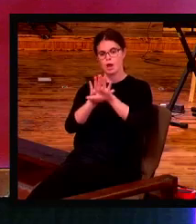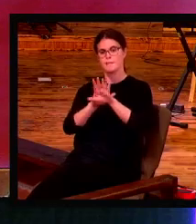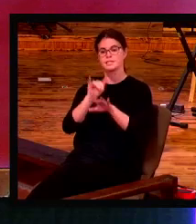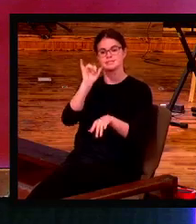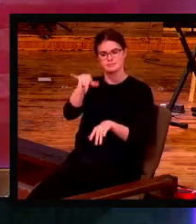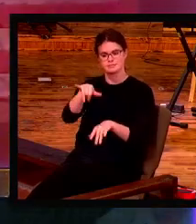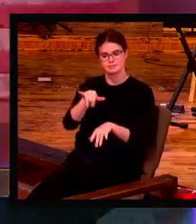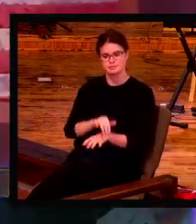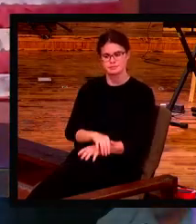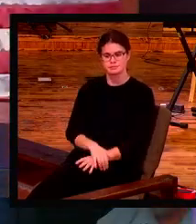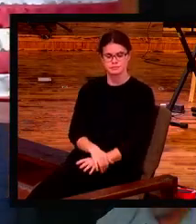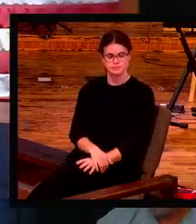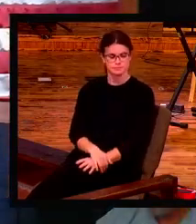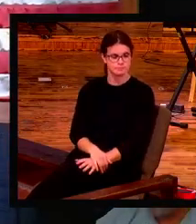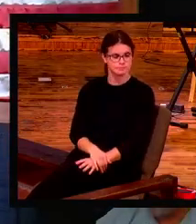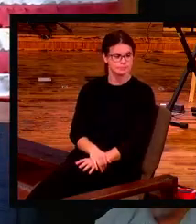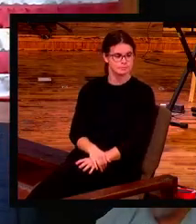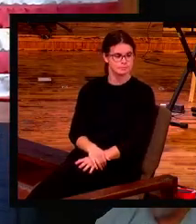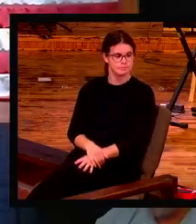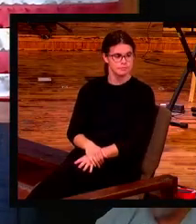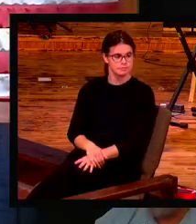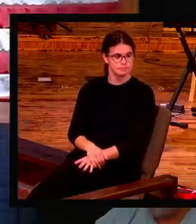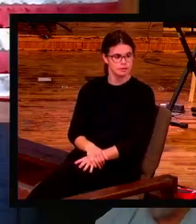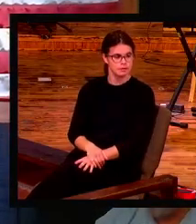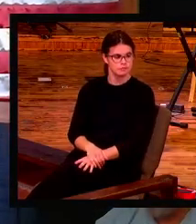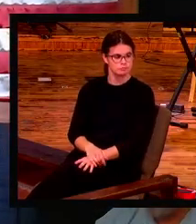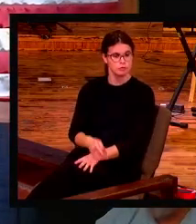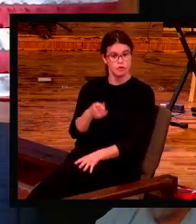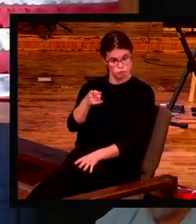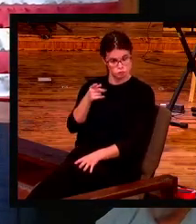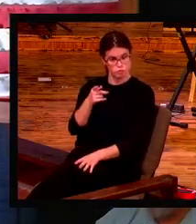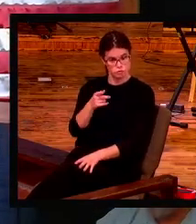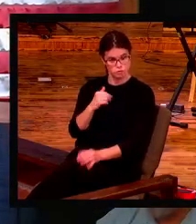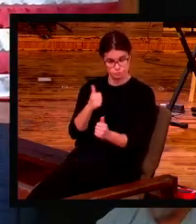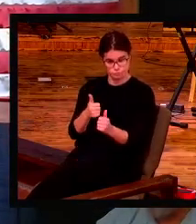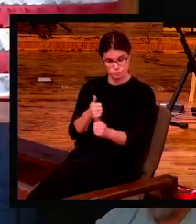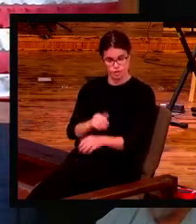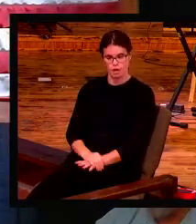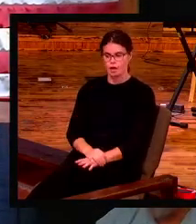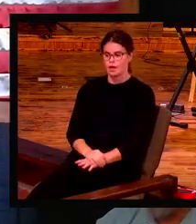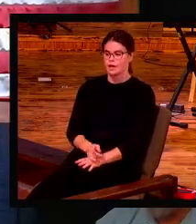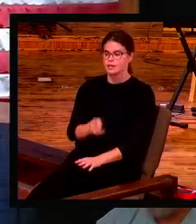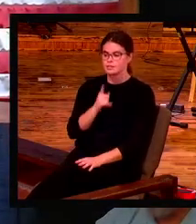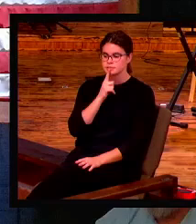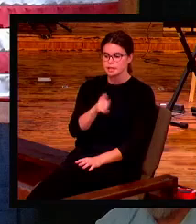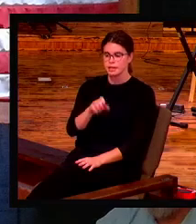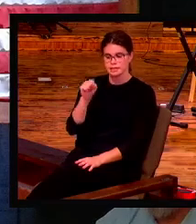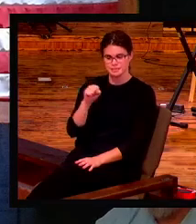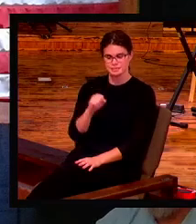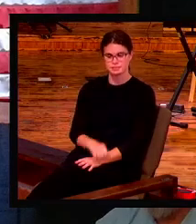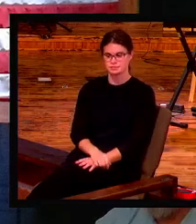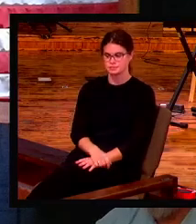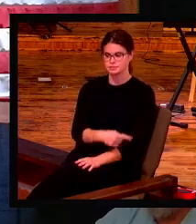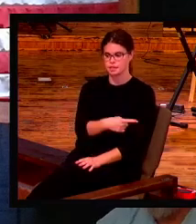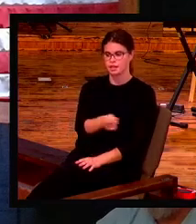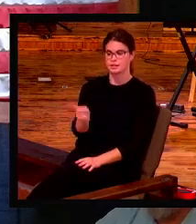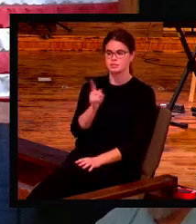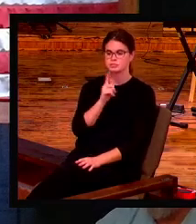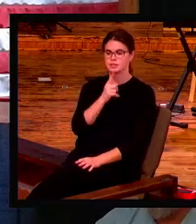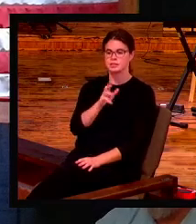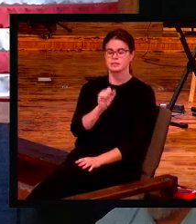You got it? If you got it, let me hear you say yes. Yes. Absolutely. So when you think about this, now you can open your eyes.